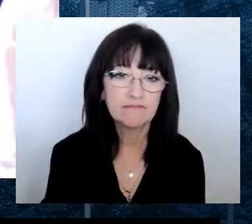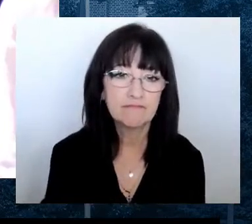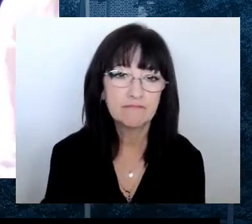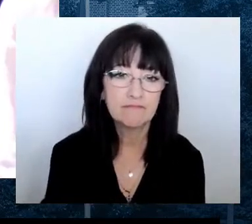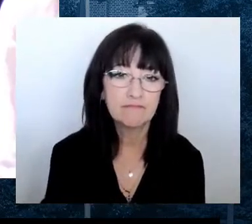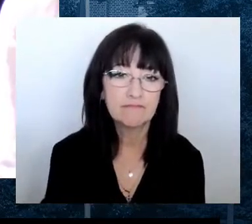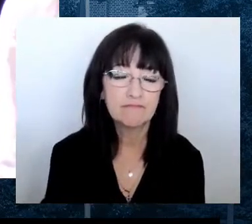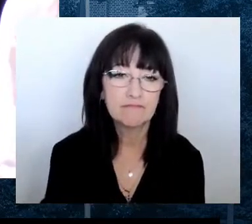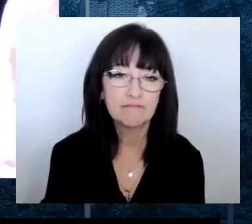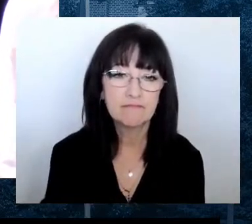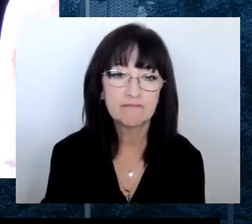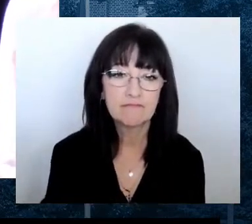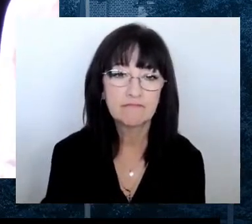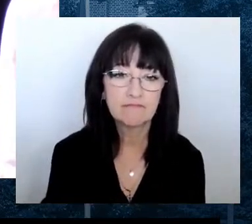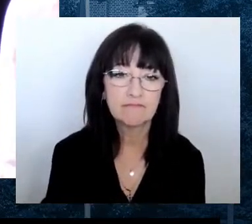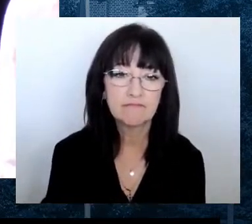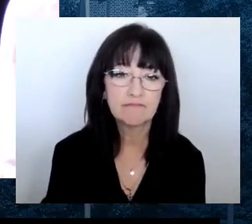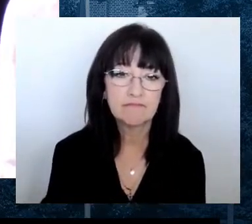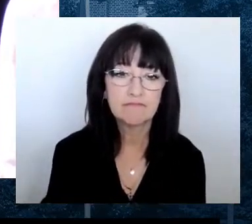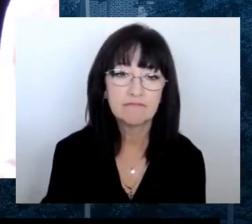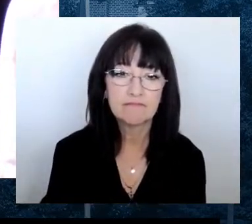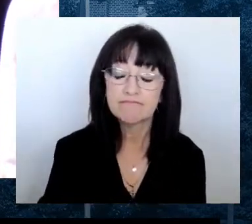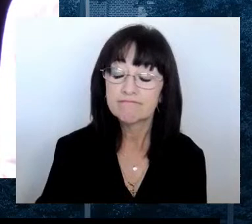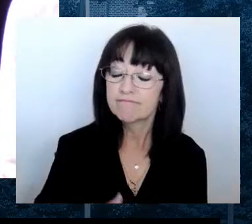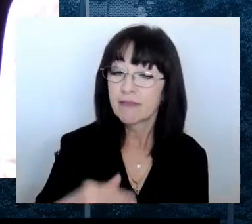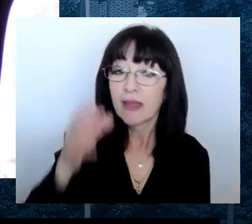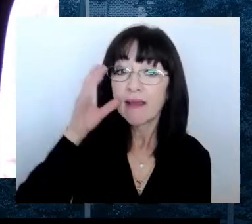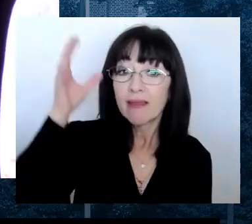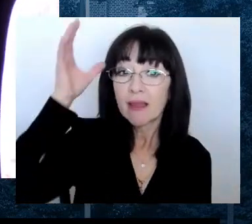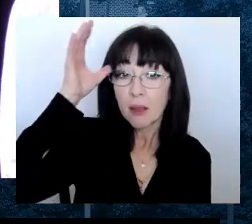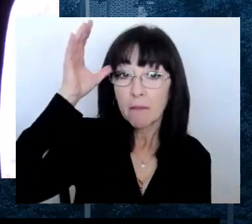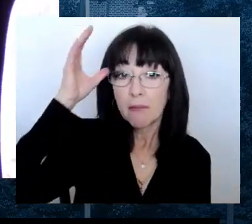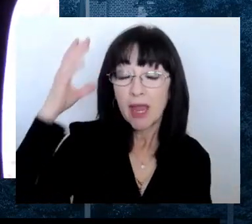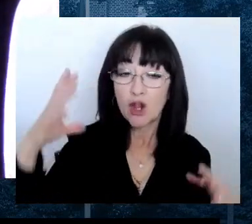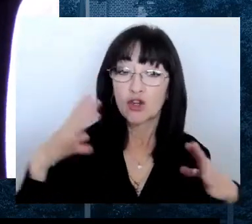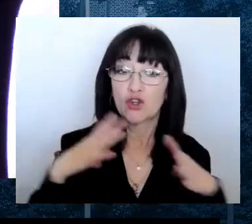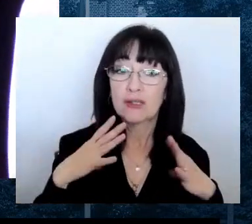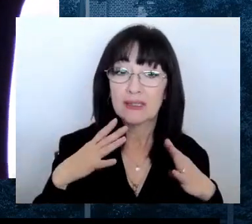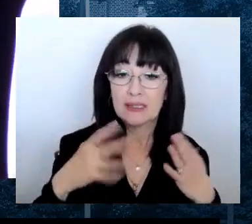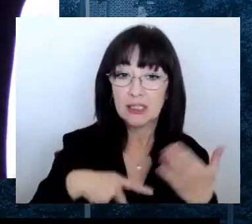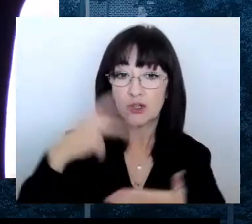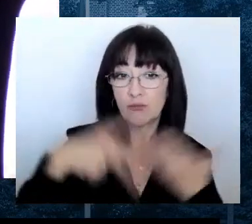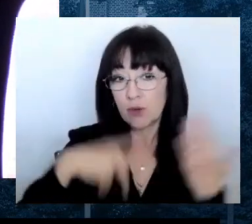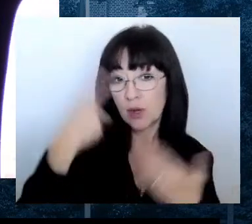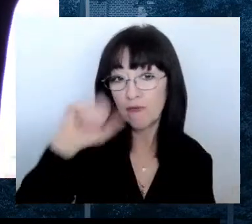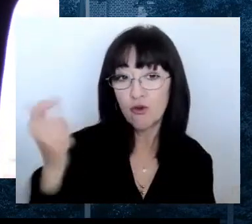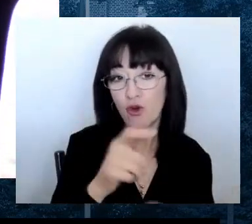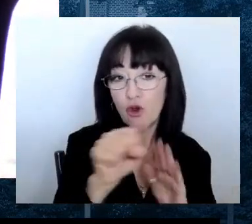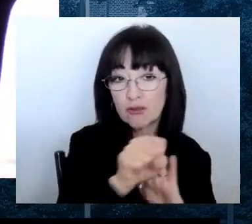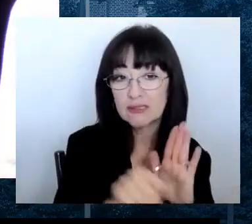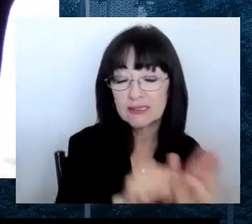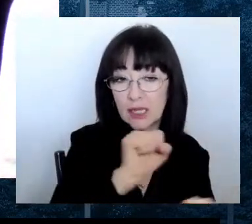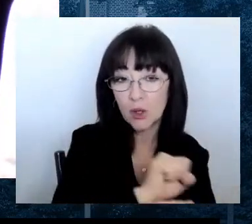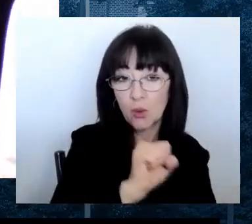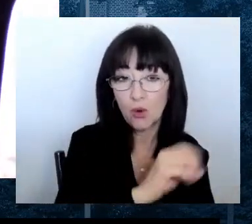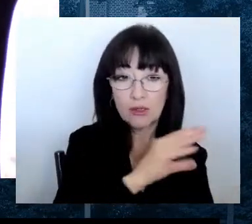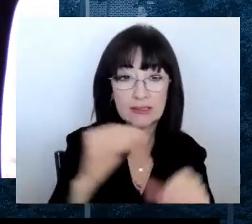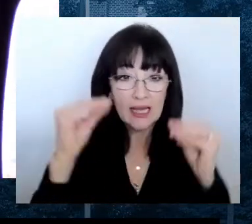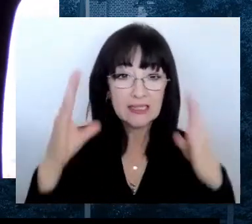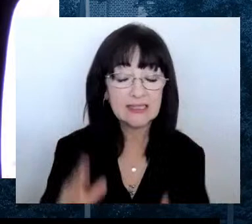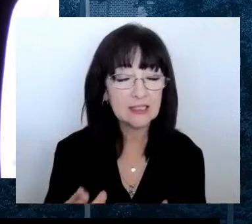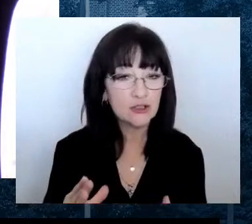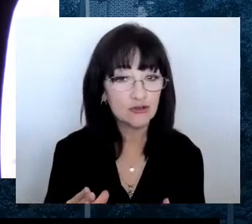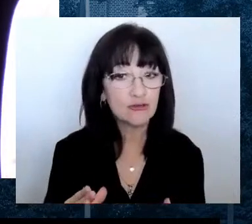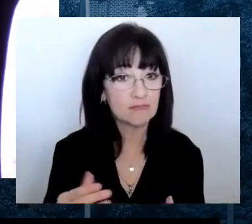As the author of Delaware's paid parental leave program for all state workers and teachers, I'm thrilled to see